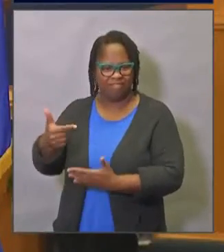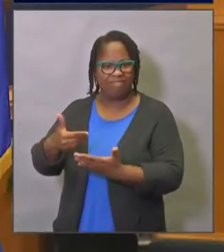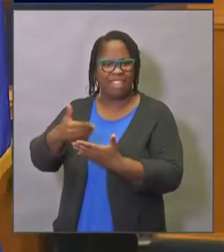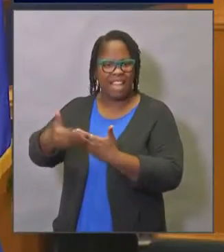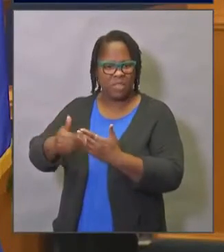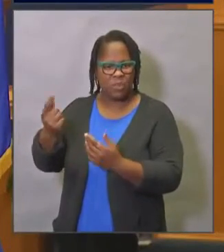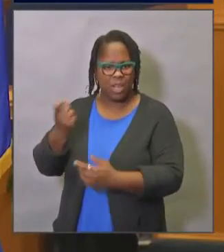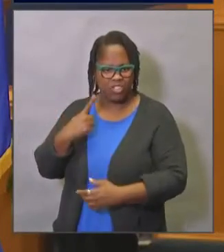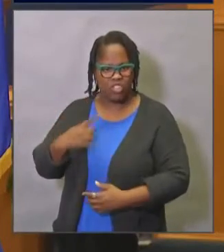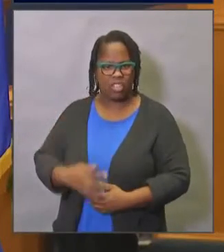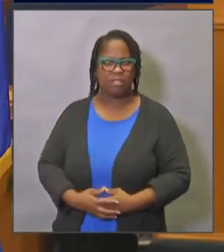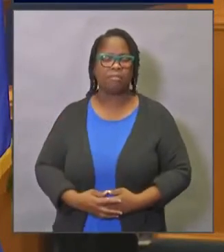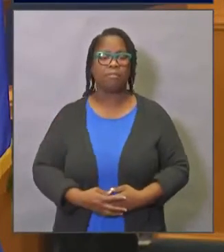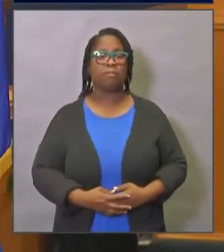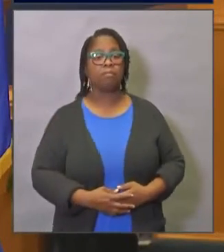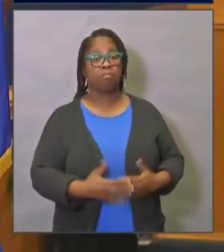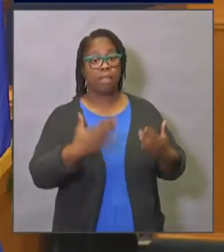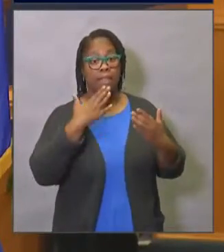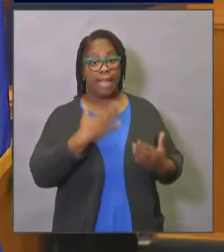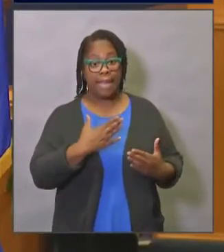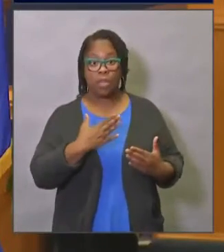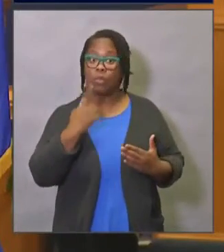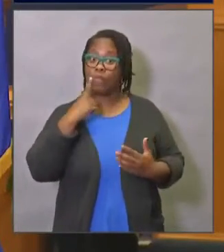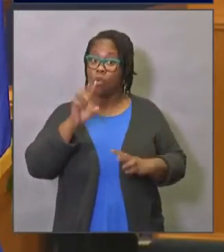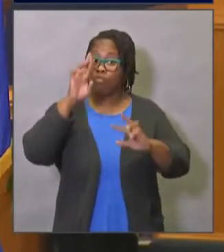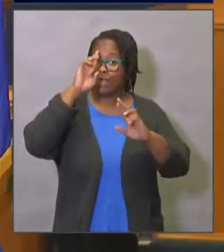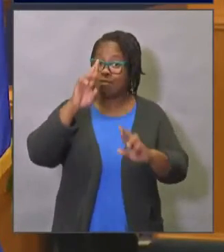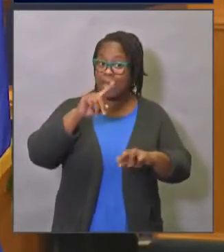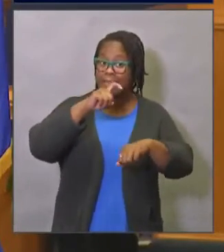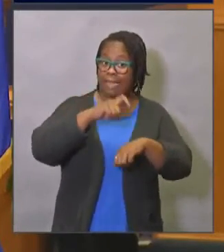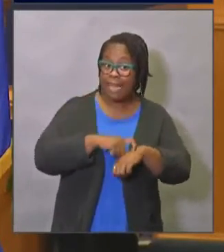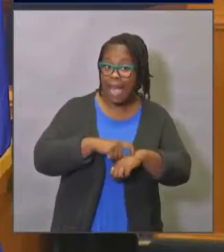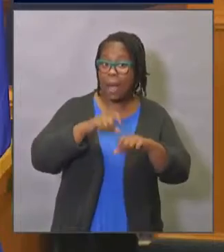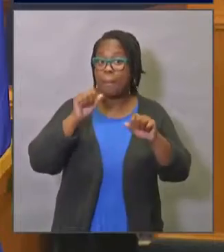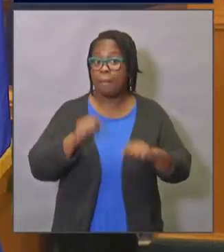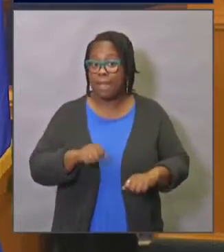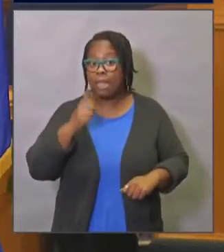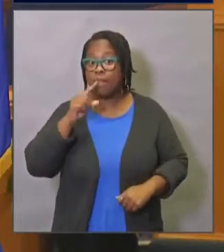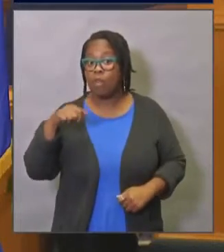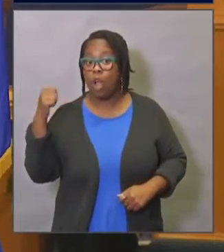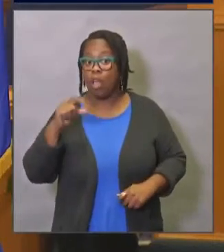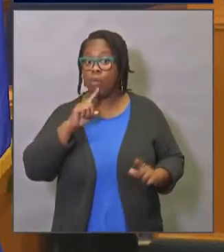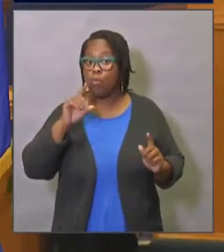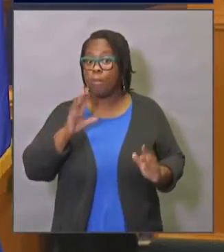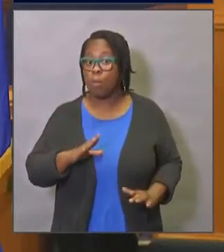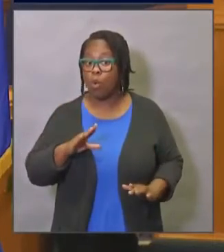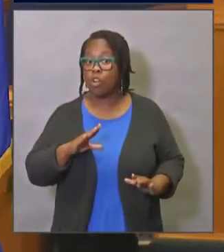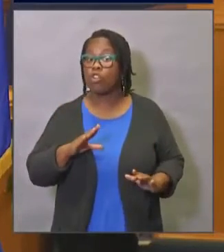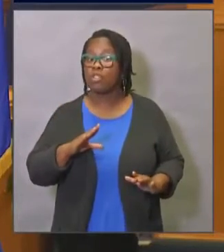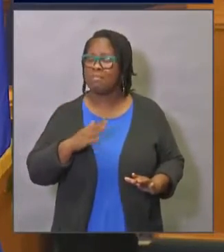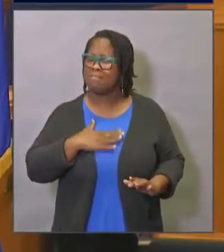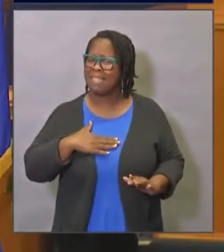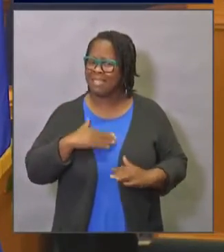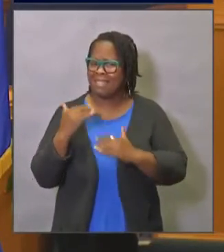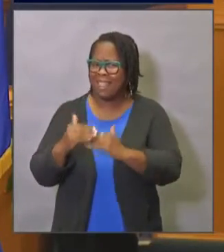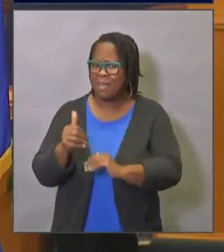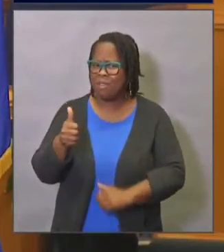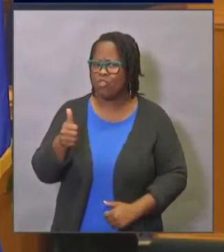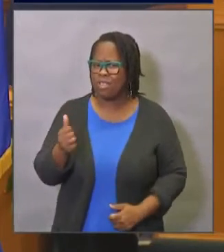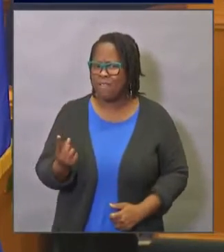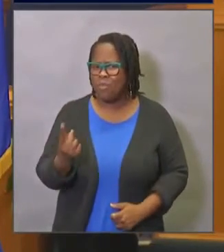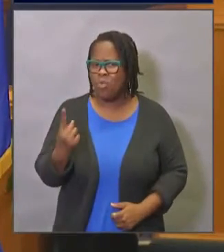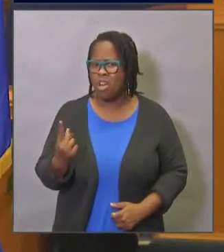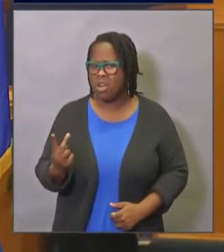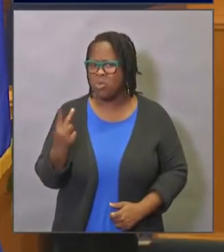Thank you, and as a reminder, to respect the time and ability for the other reporters to ask questions, please limit questions to 1 or 2 questions per